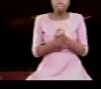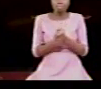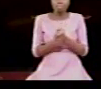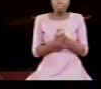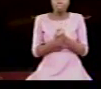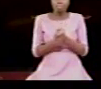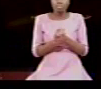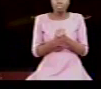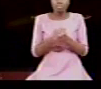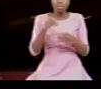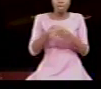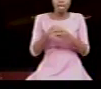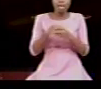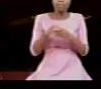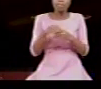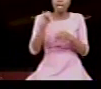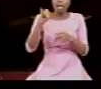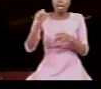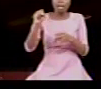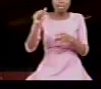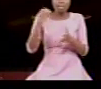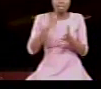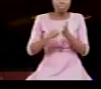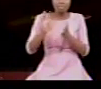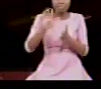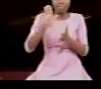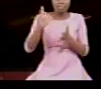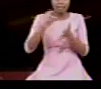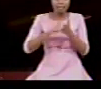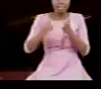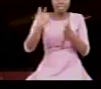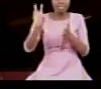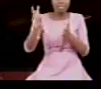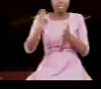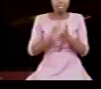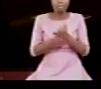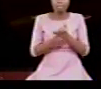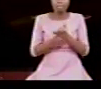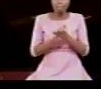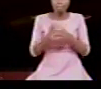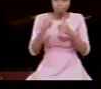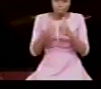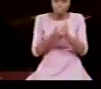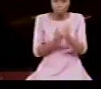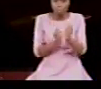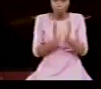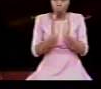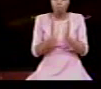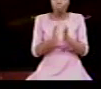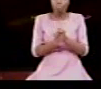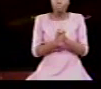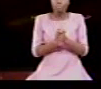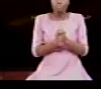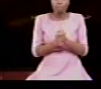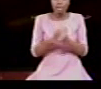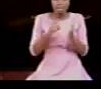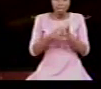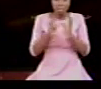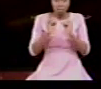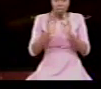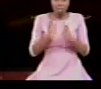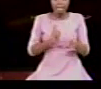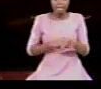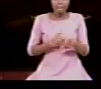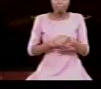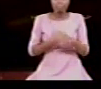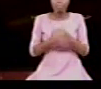Isaiah 55, I'll read from verse 6. Follow me, follow through. It's a kind of a teaching session,